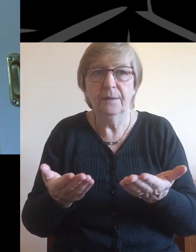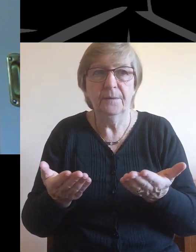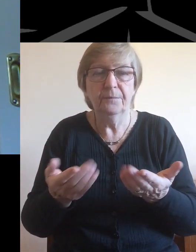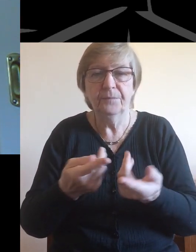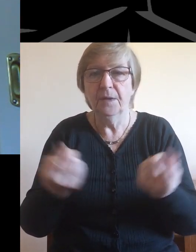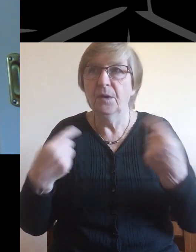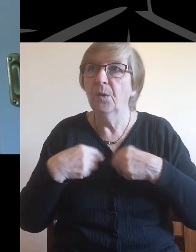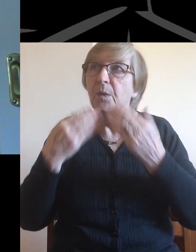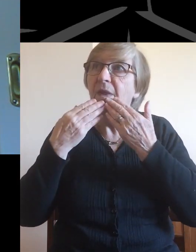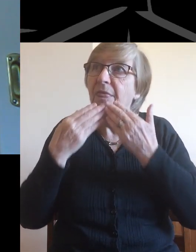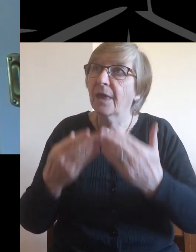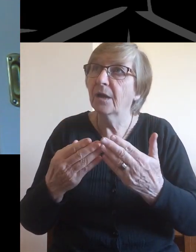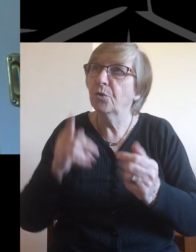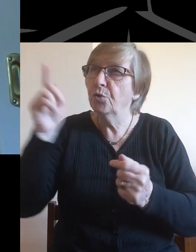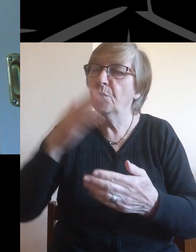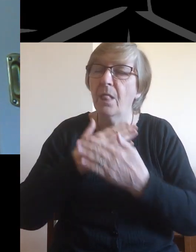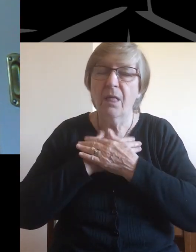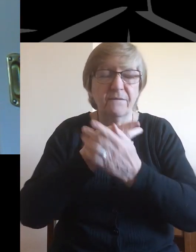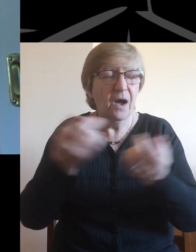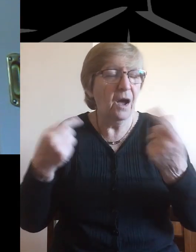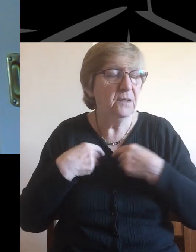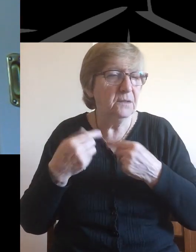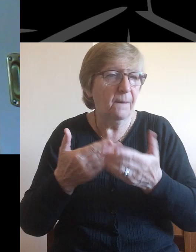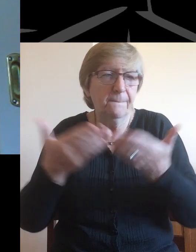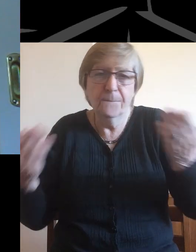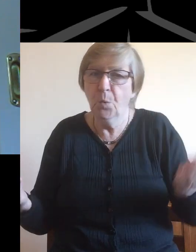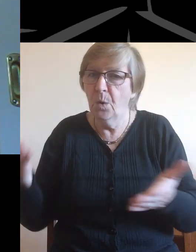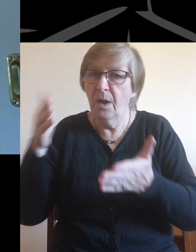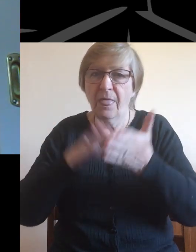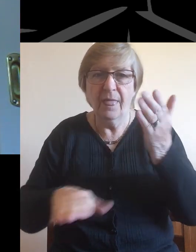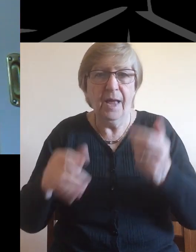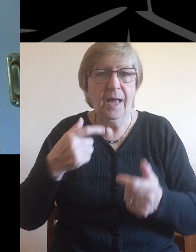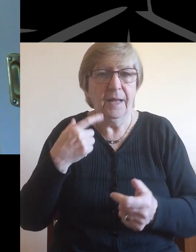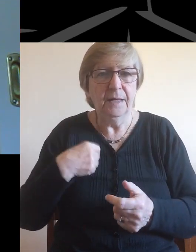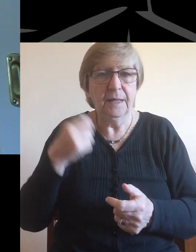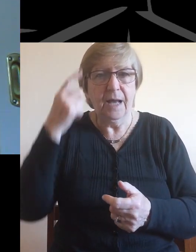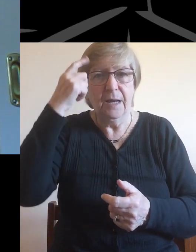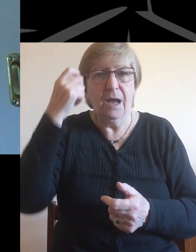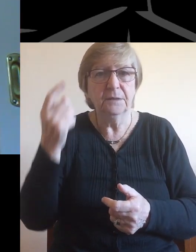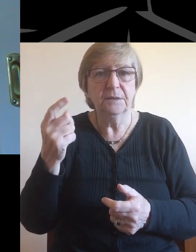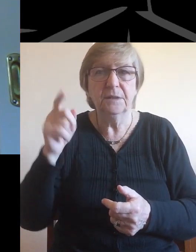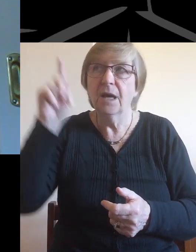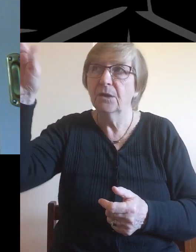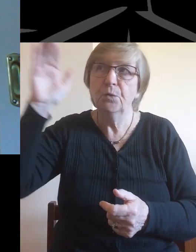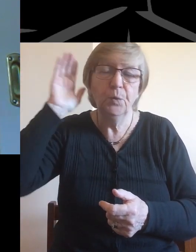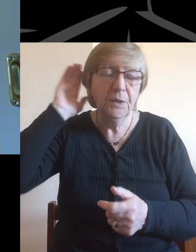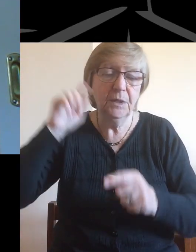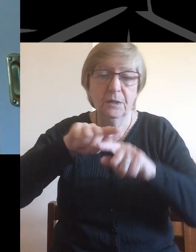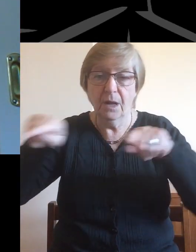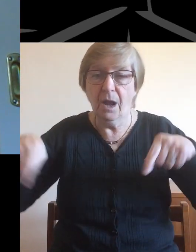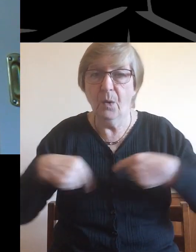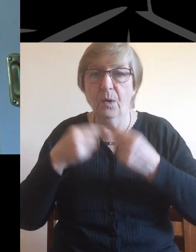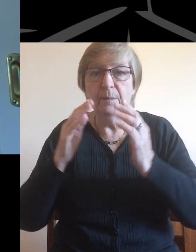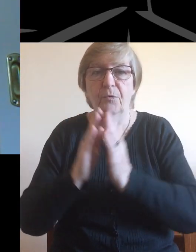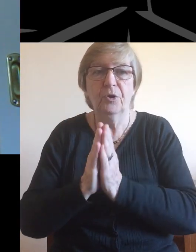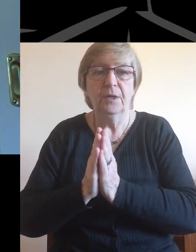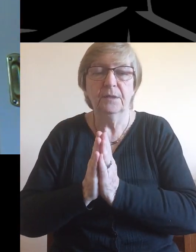We thank you for loving us beyond our understanding and for being with us and hearing our prayers.